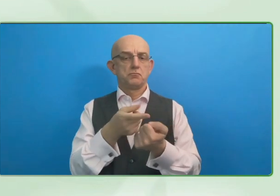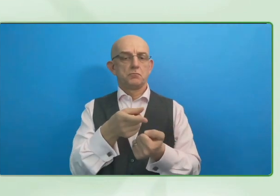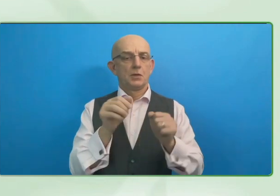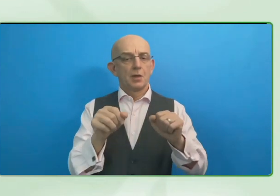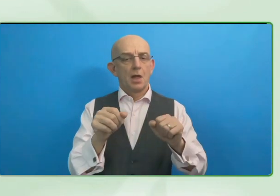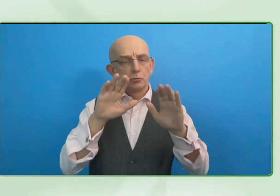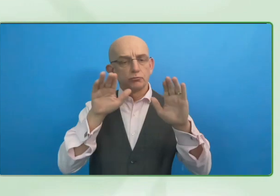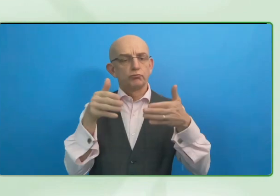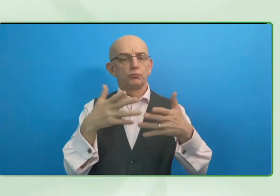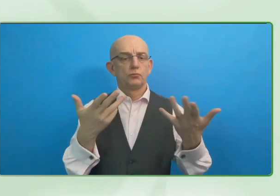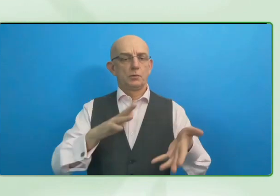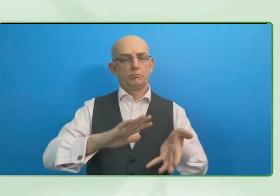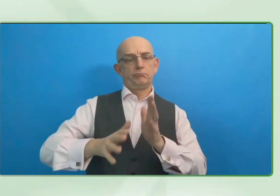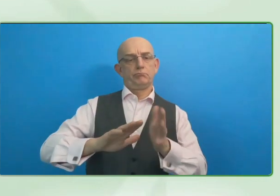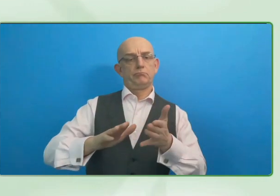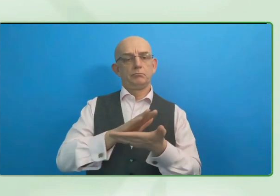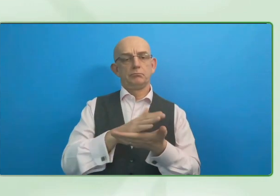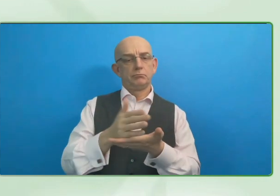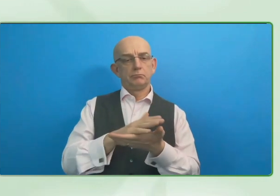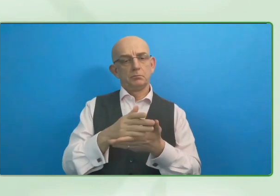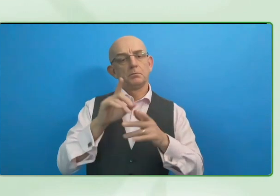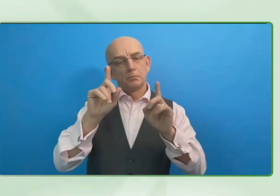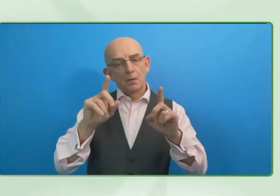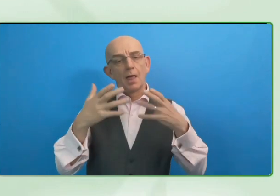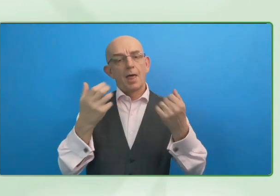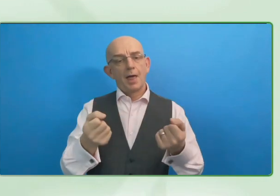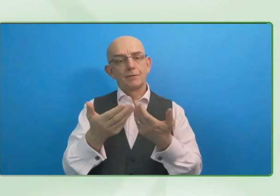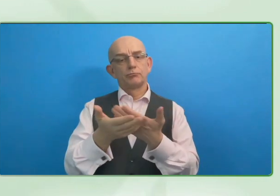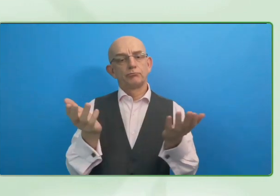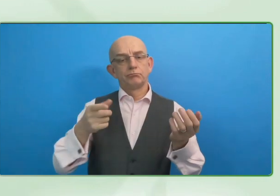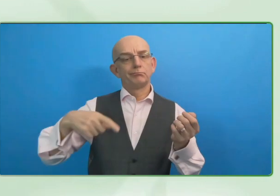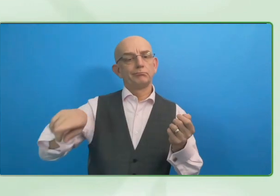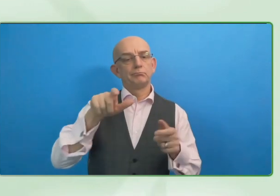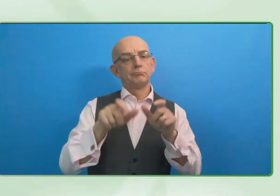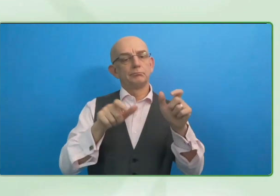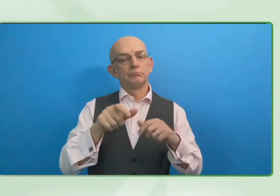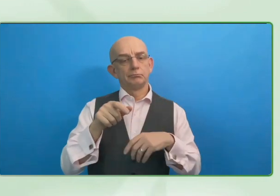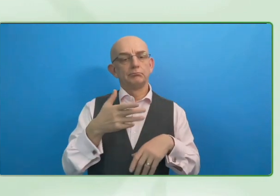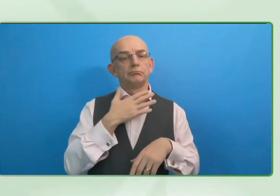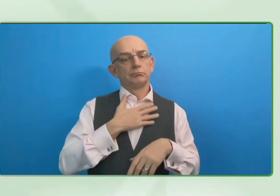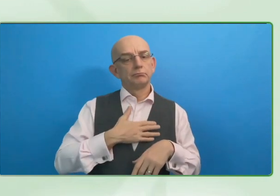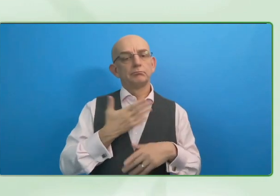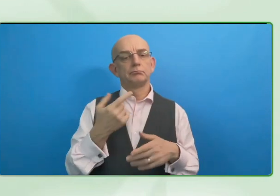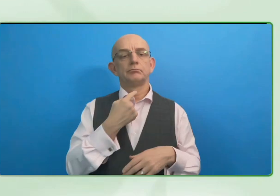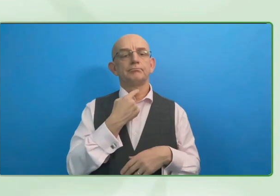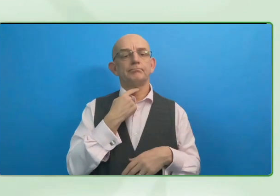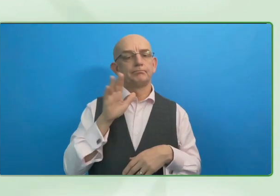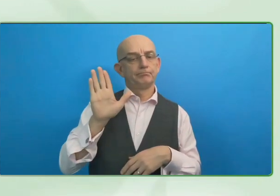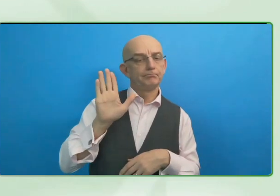solution for this where a person can make a call, use own voice, and what the hearing party